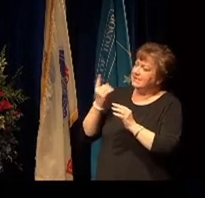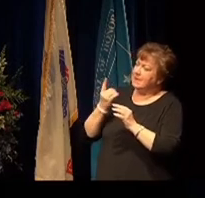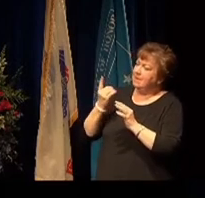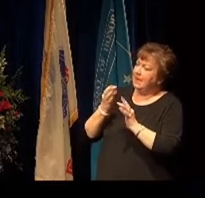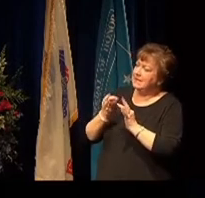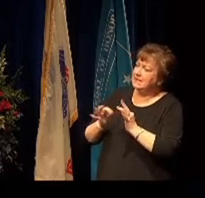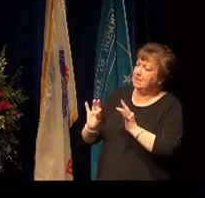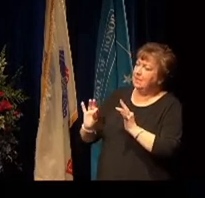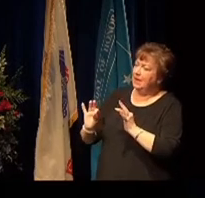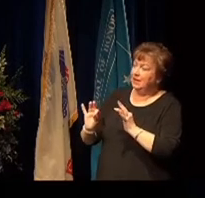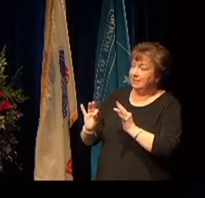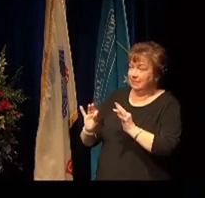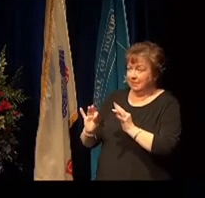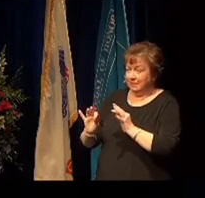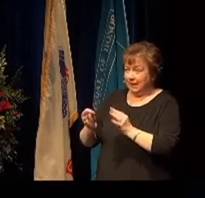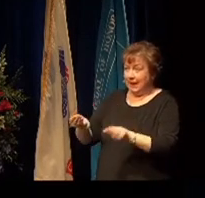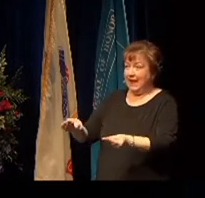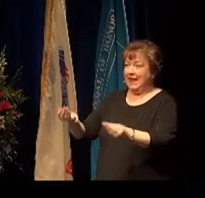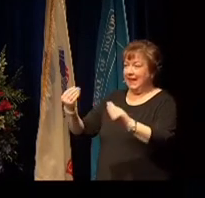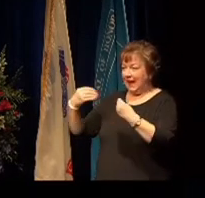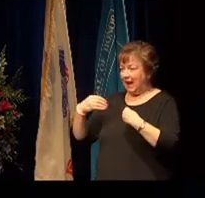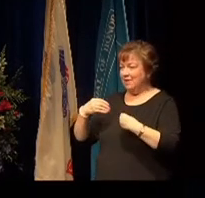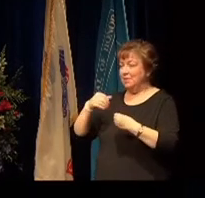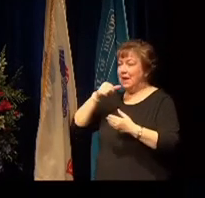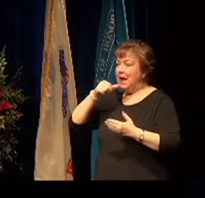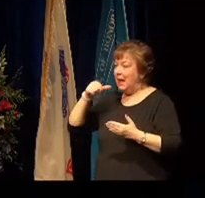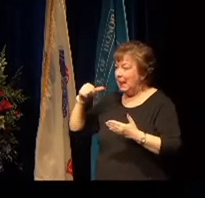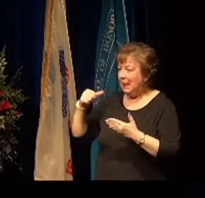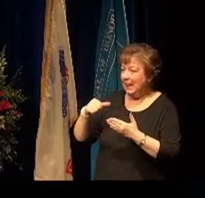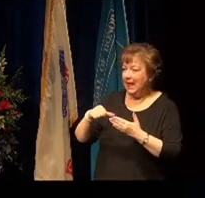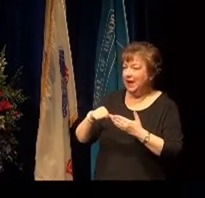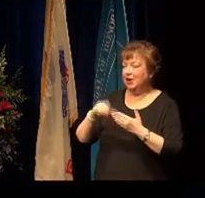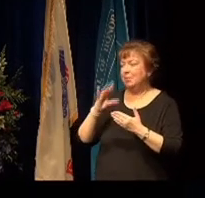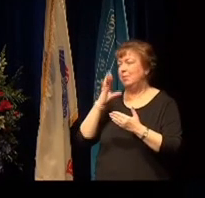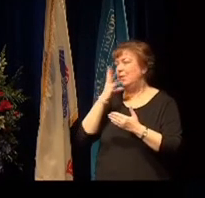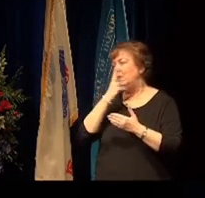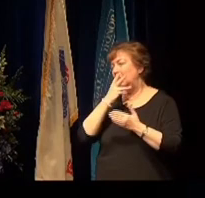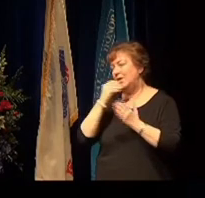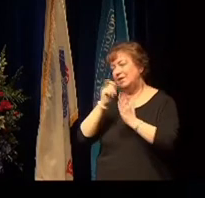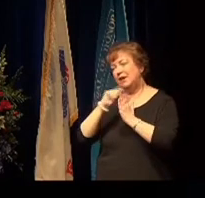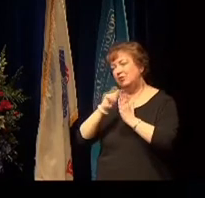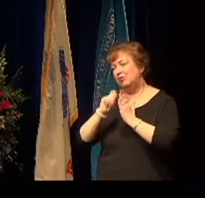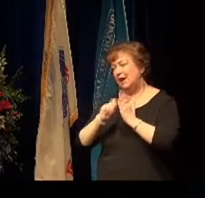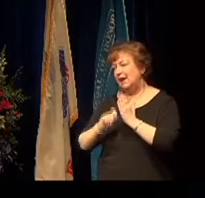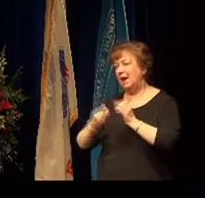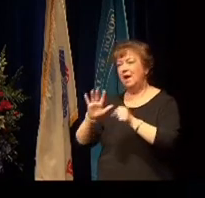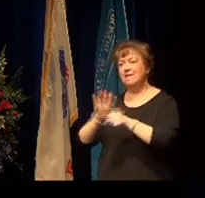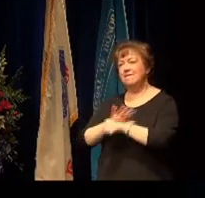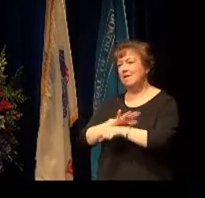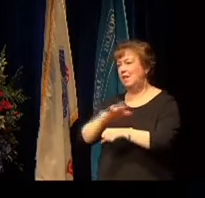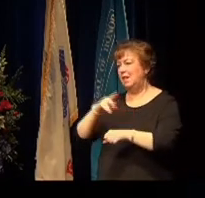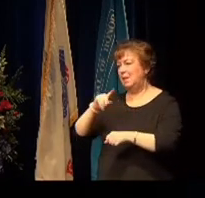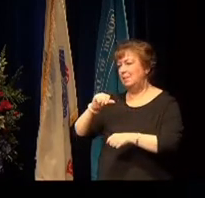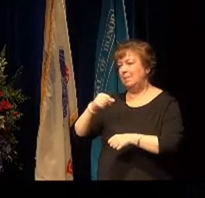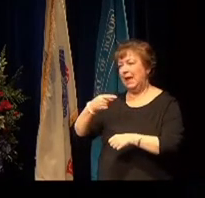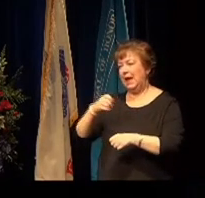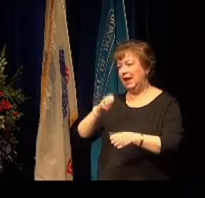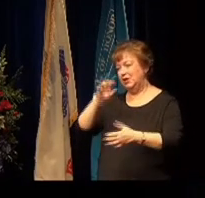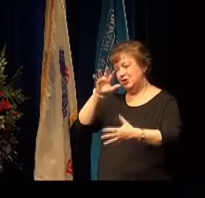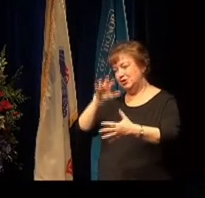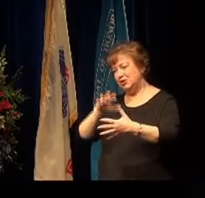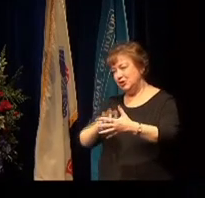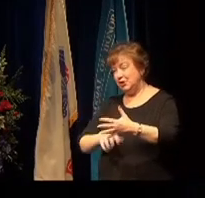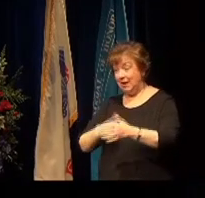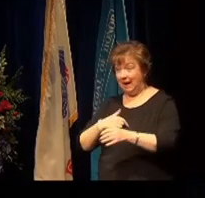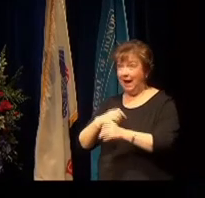I got was an eloquently written letter, the only way he knew how, full page. Needless to say, I